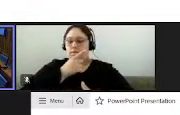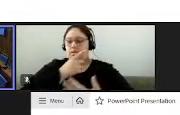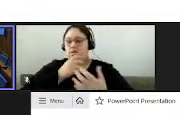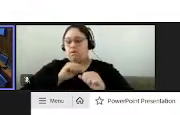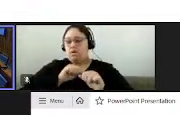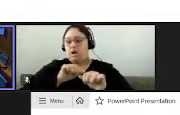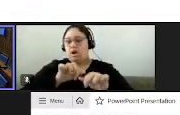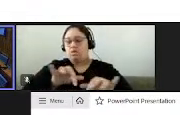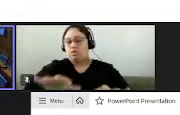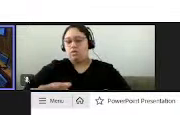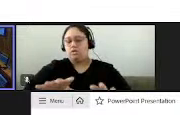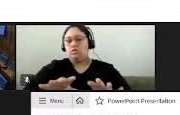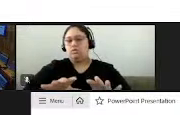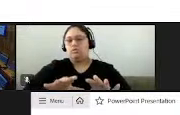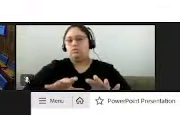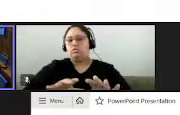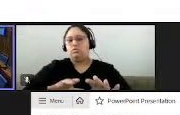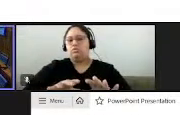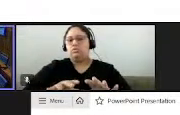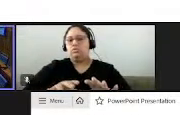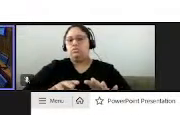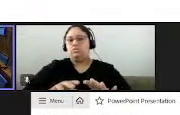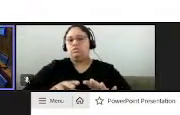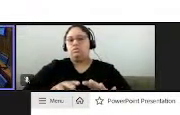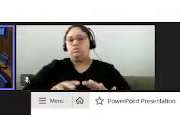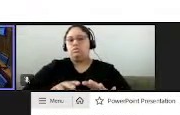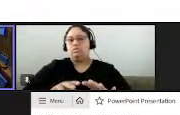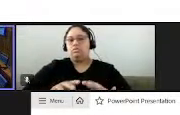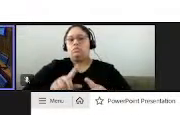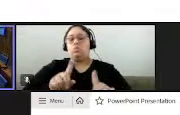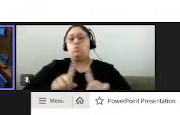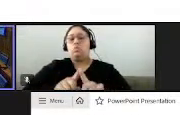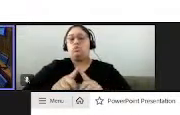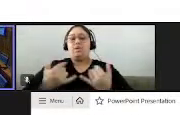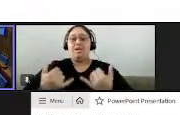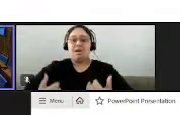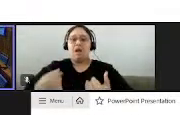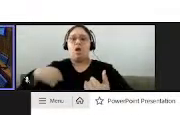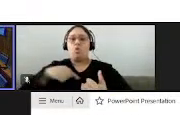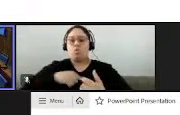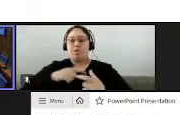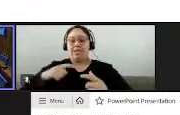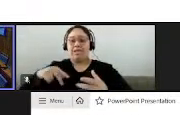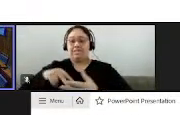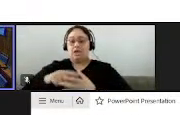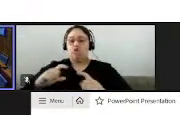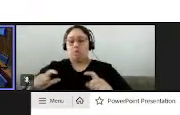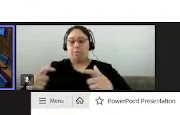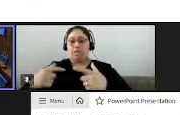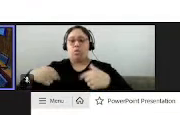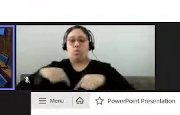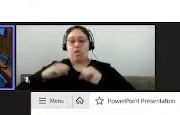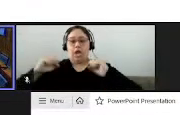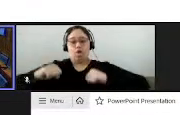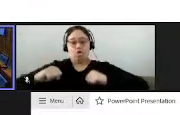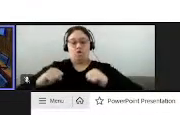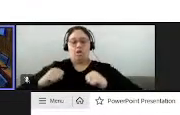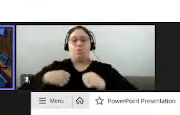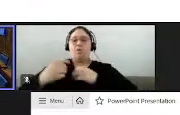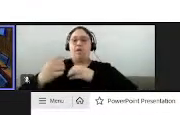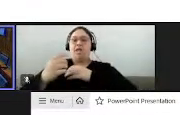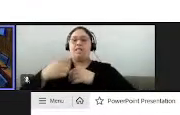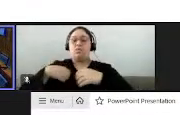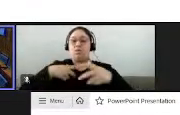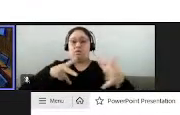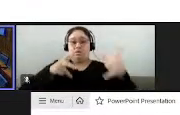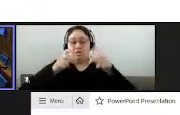outreach? And that being that presently we have agreed with the standing committee, and we took advice from you